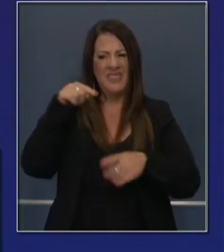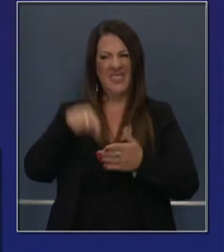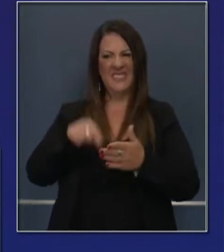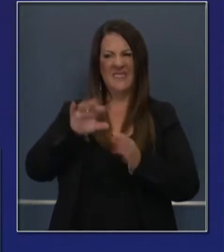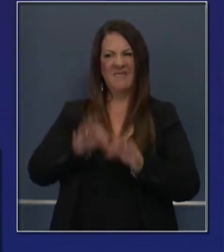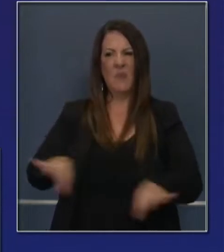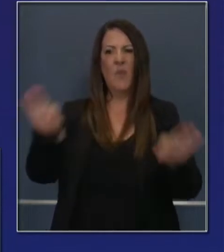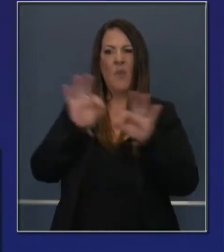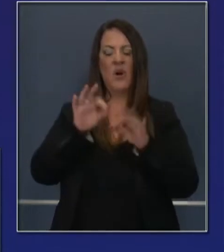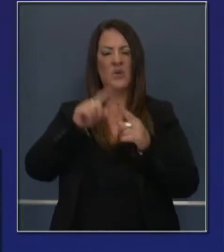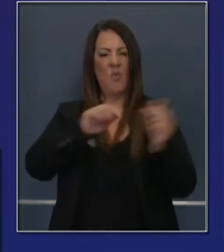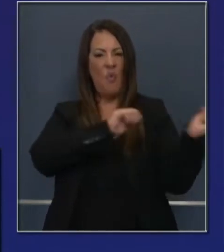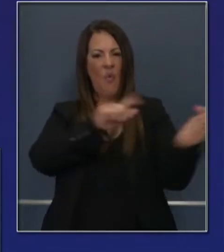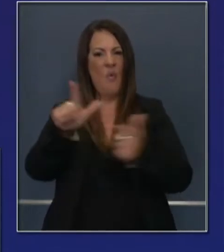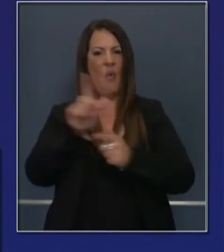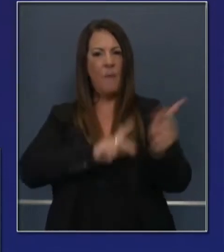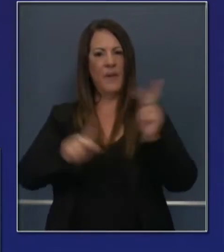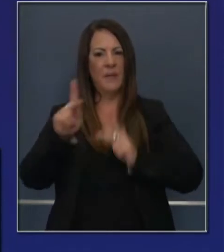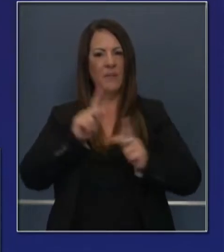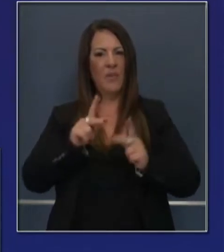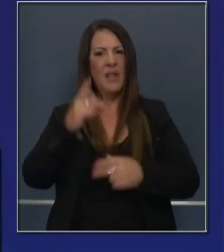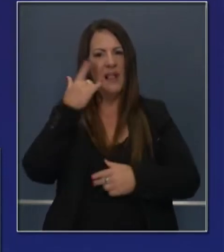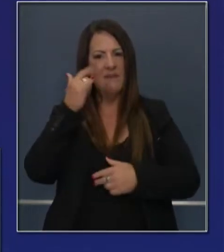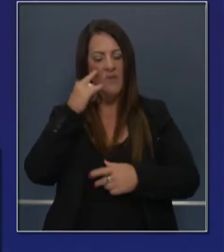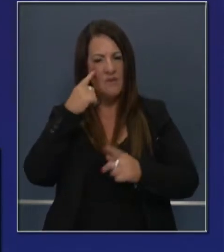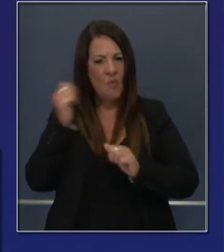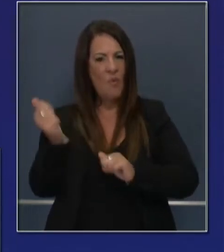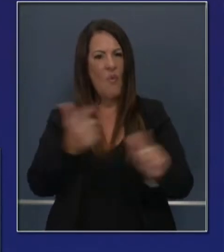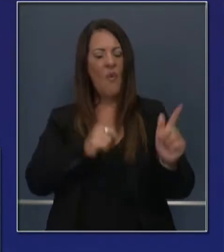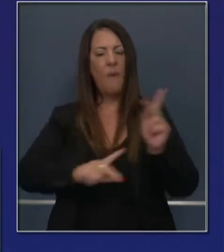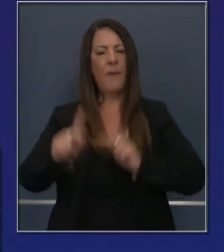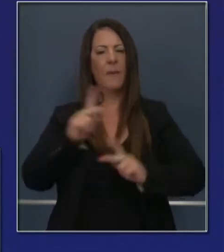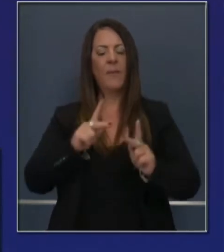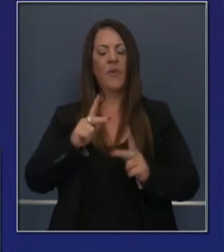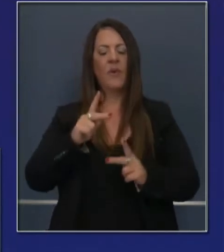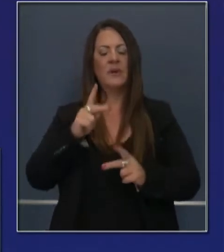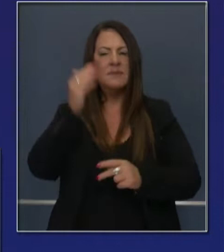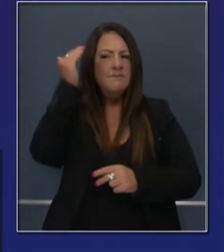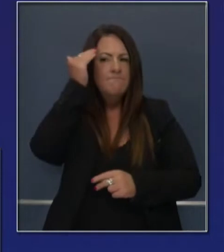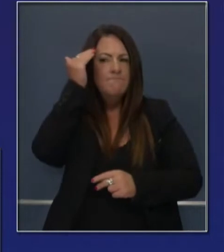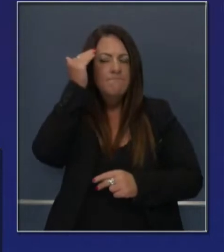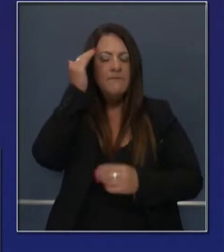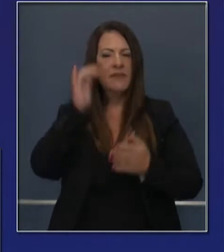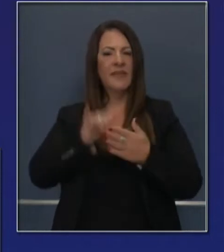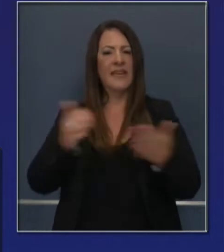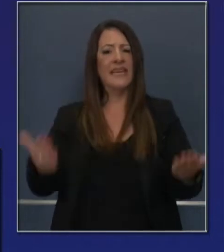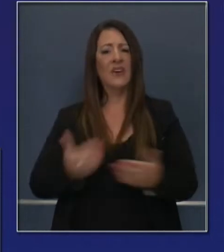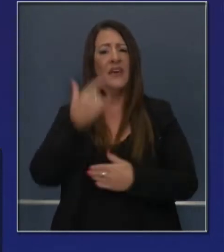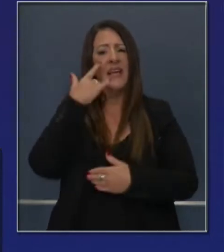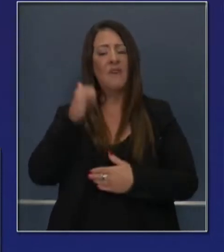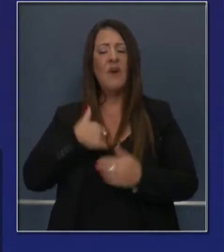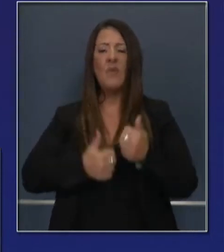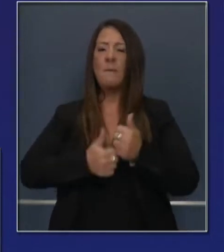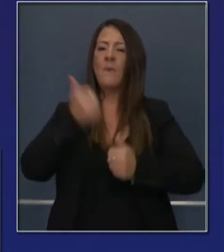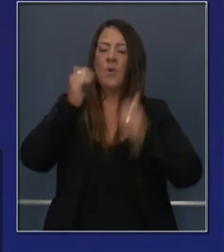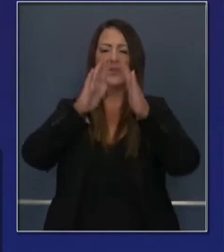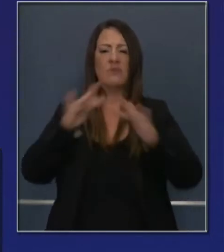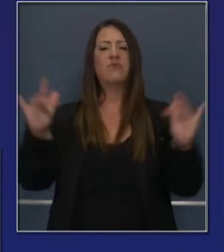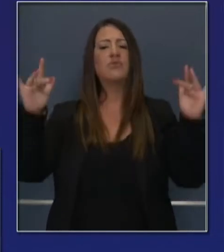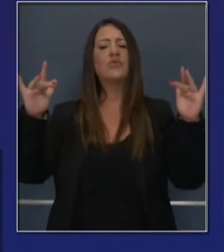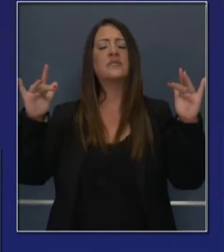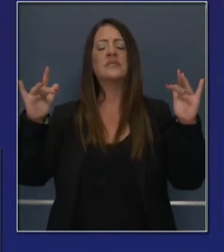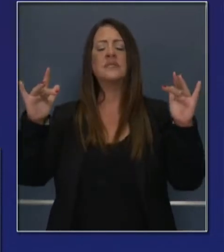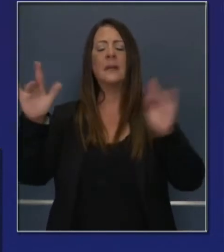reverence to California for all, always mindful that California is the most diverse state in the world's